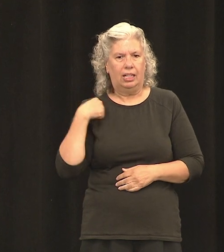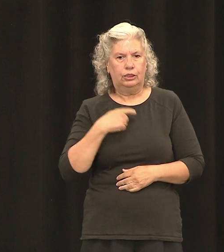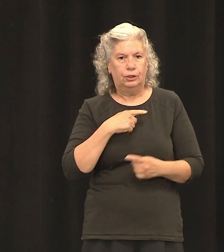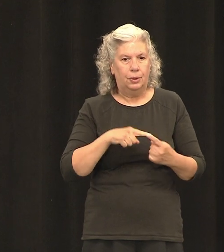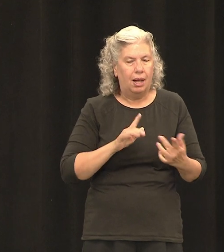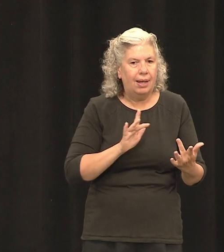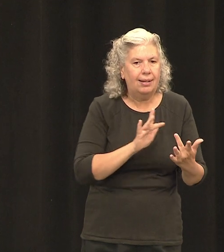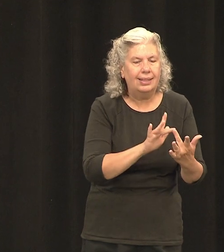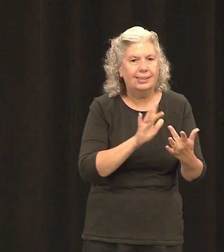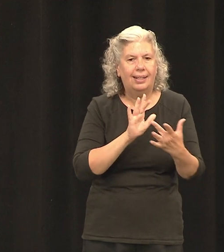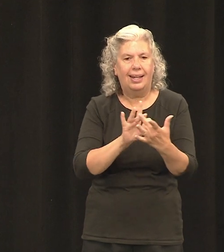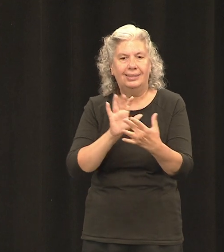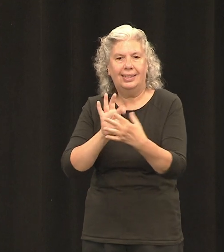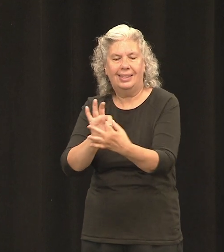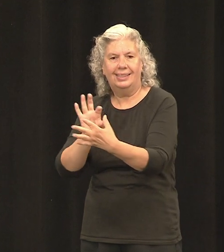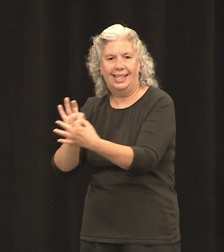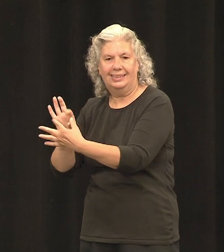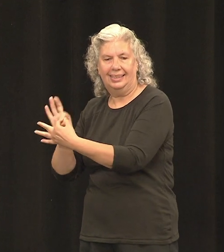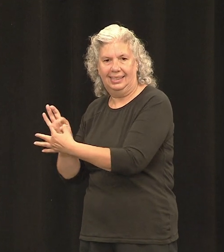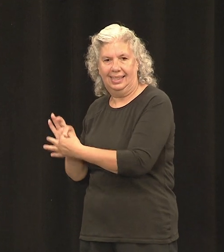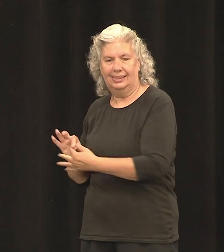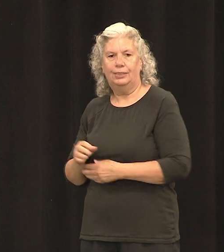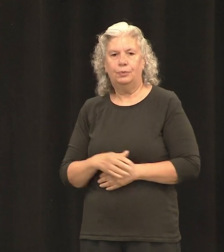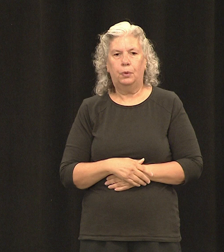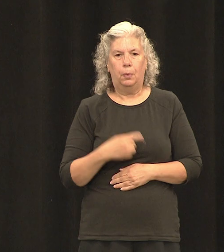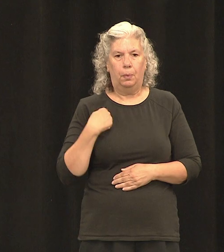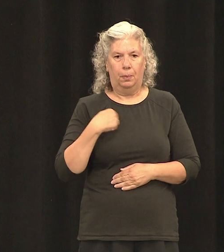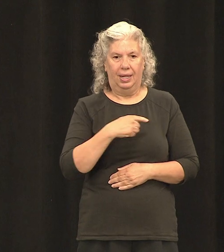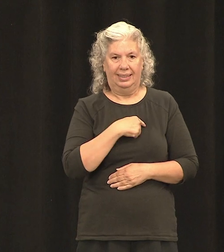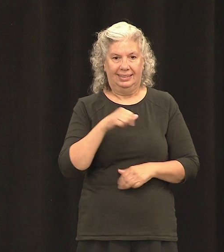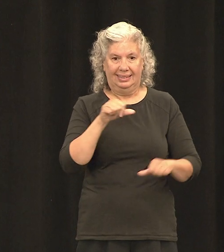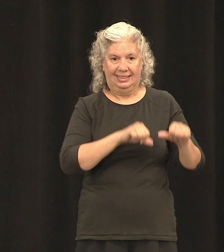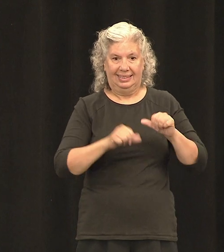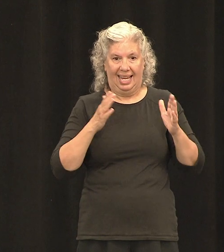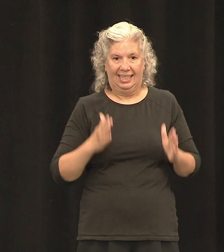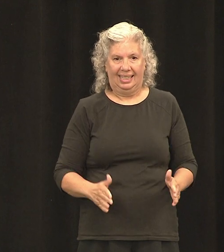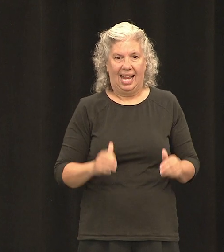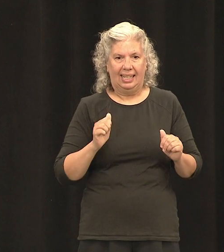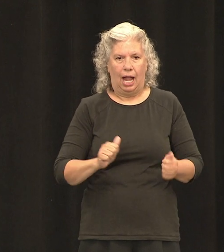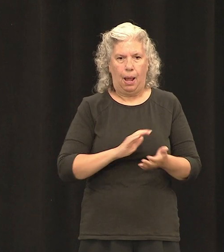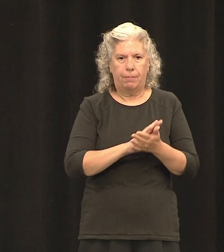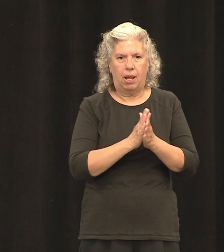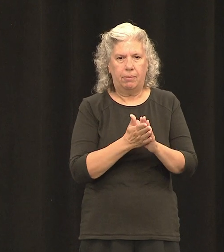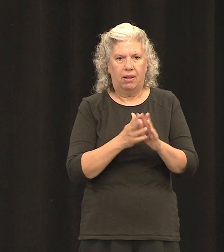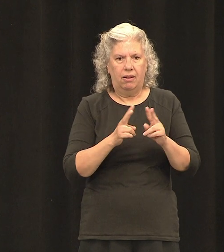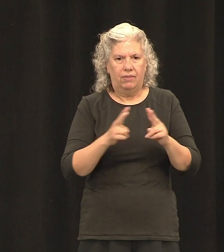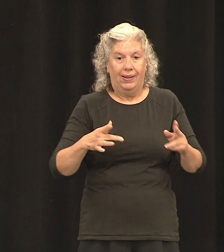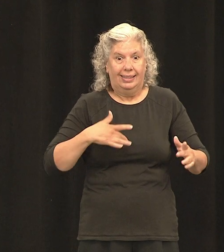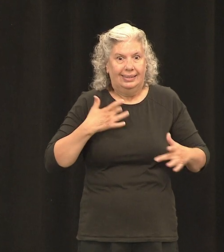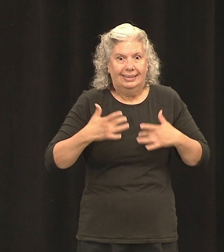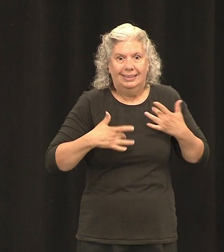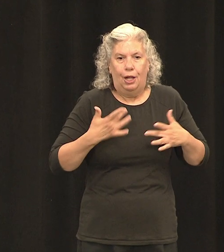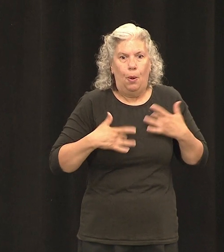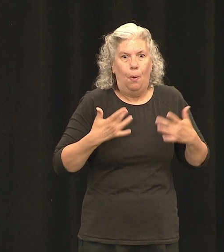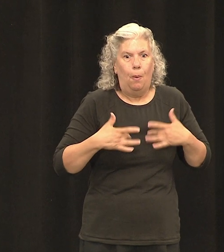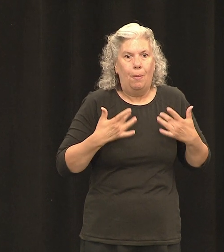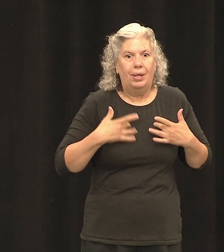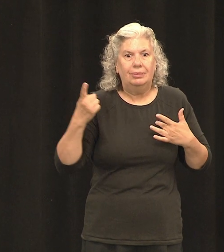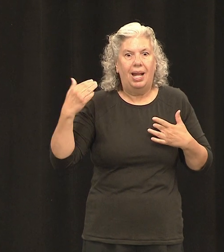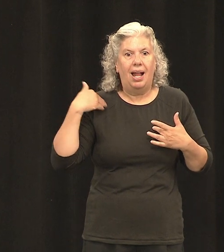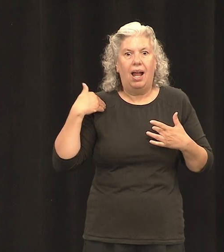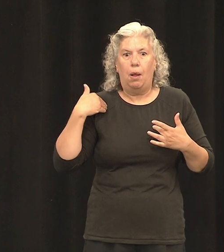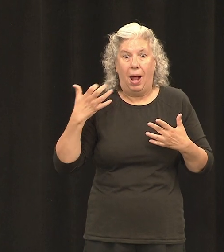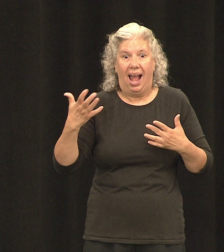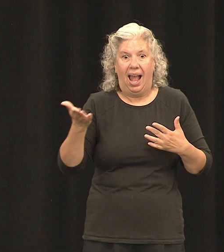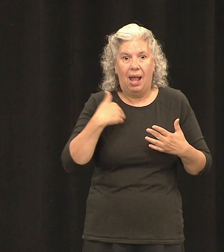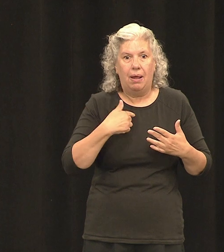We scientists can get very excited when someone asks us to talk about our work, so we're going to work